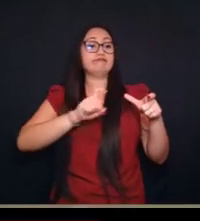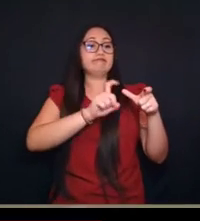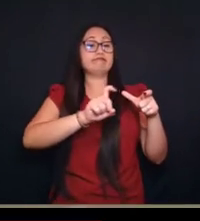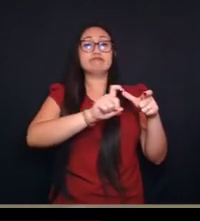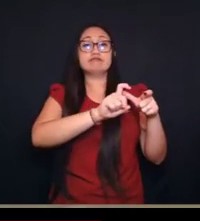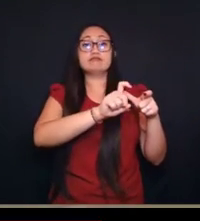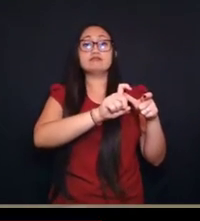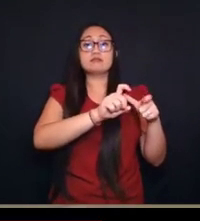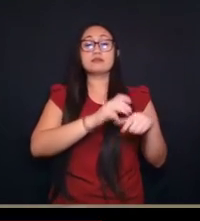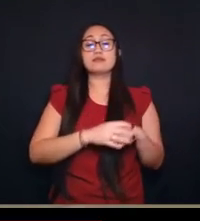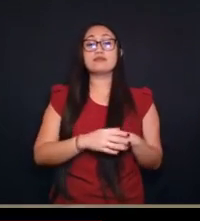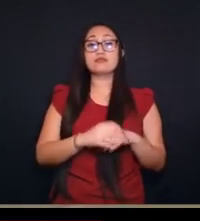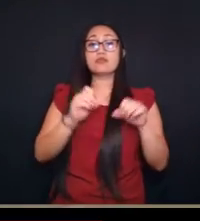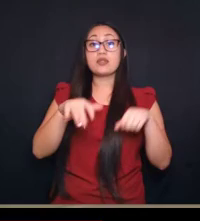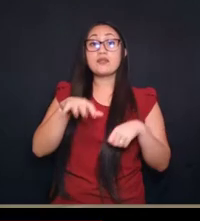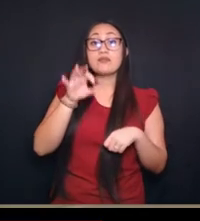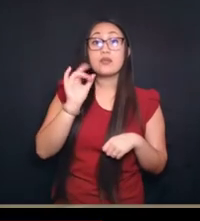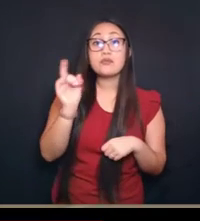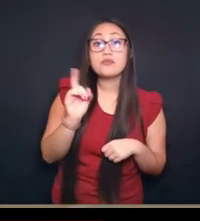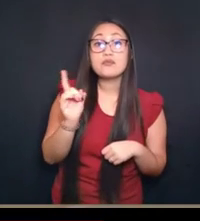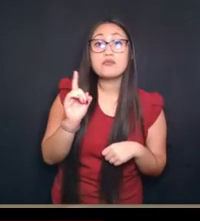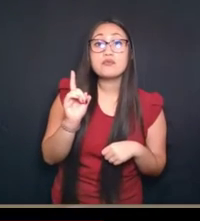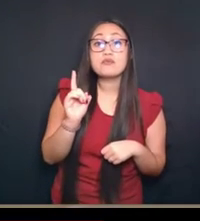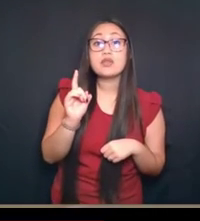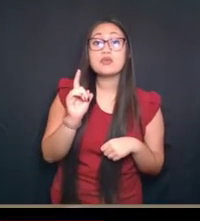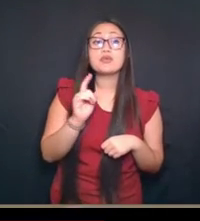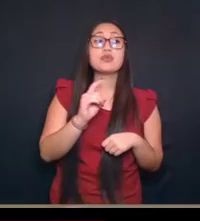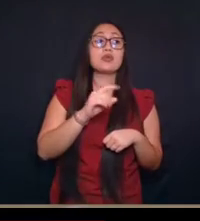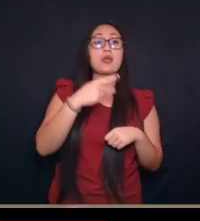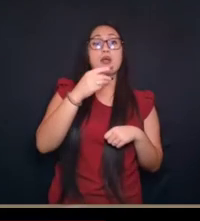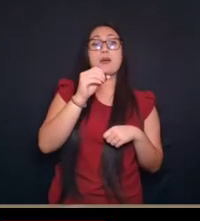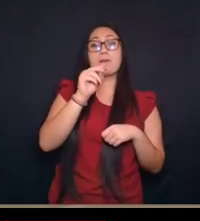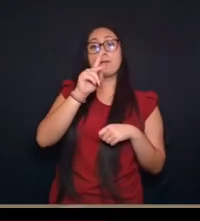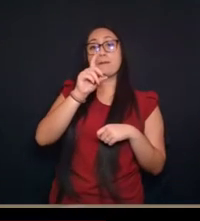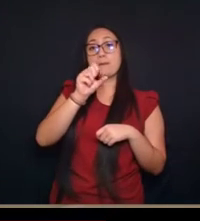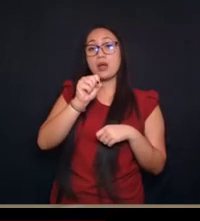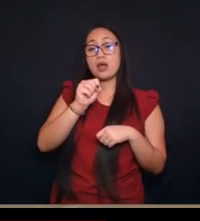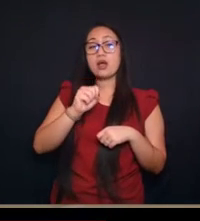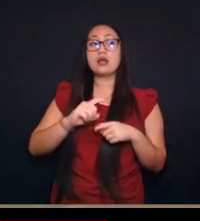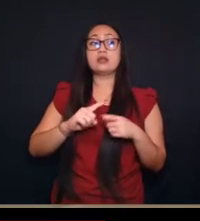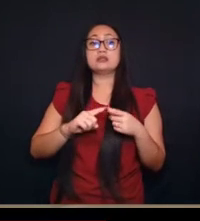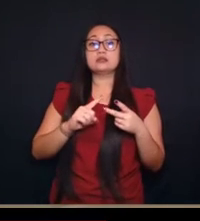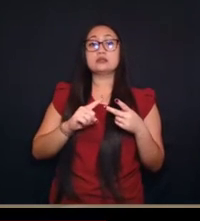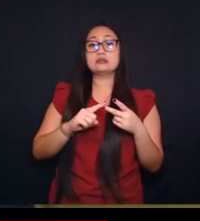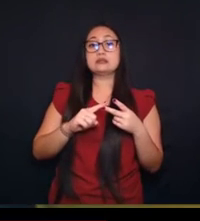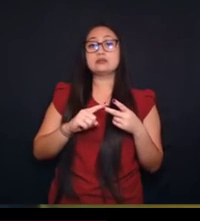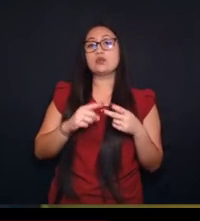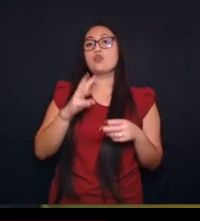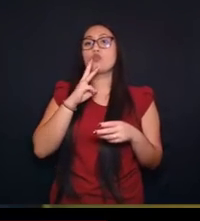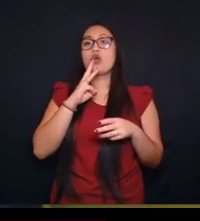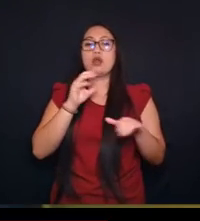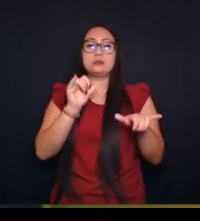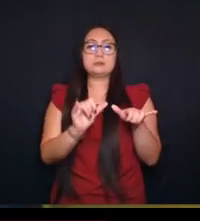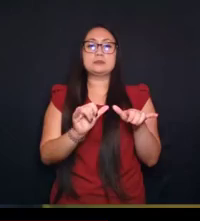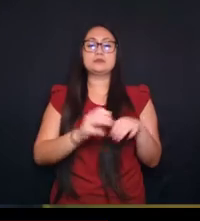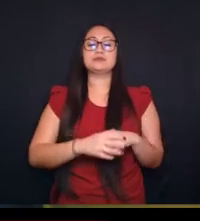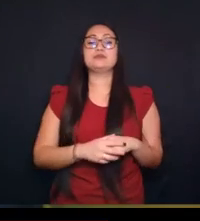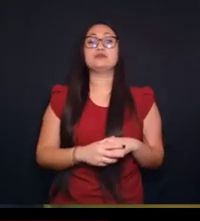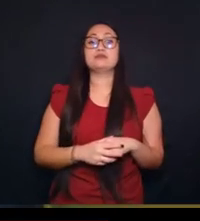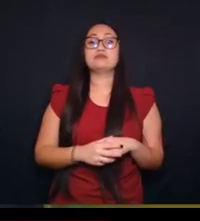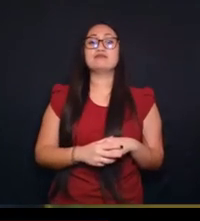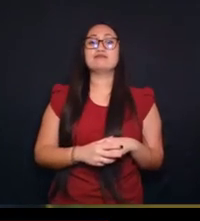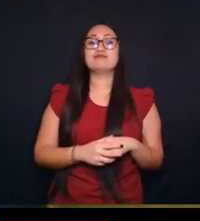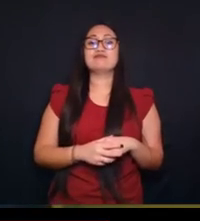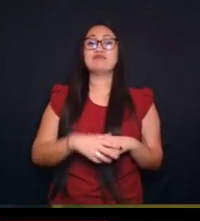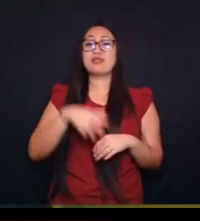can find water striders on the surface of some ponds, marshes, and still water. Water striders do more than